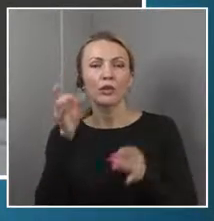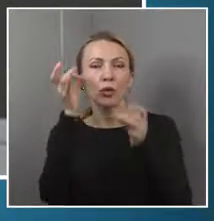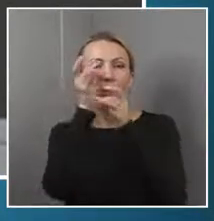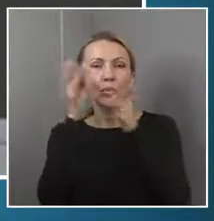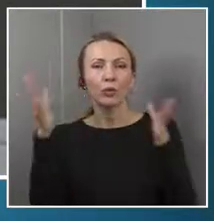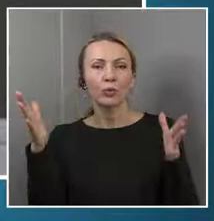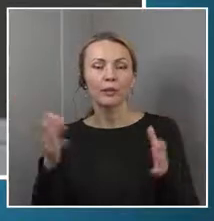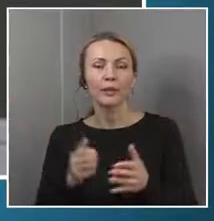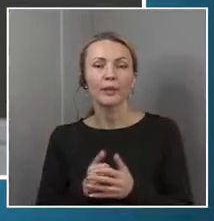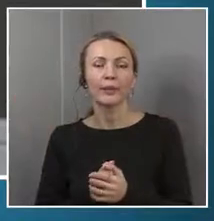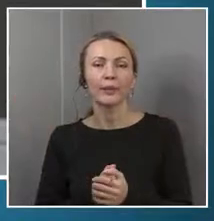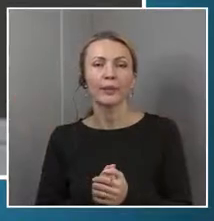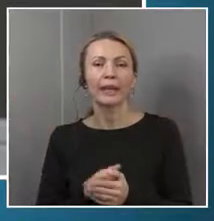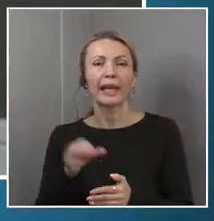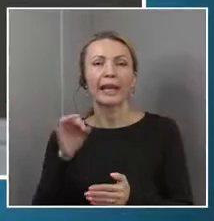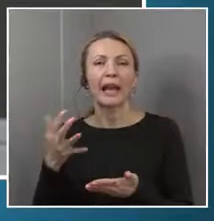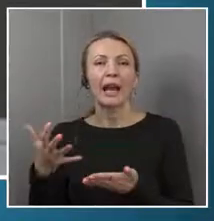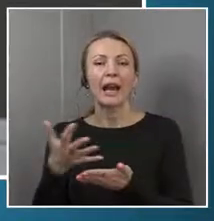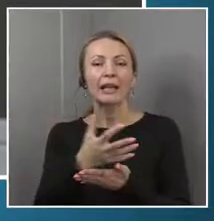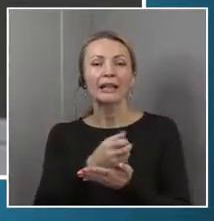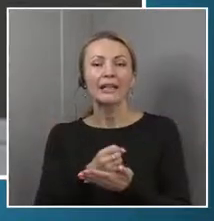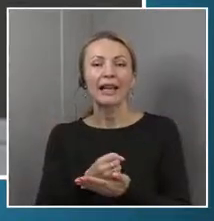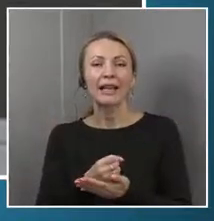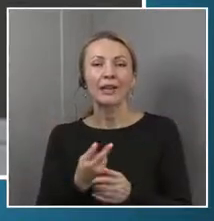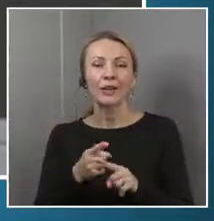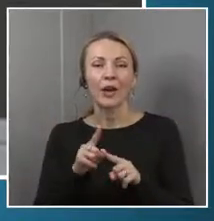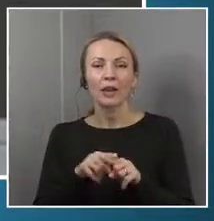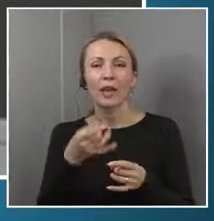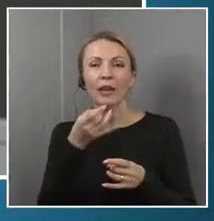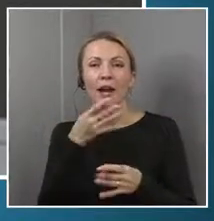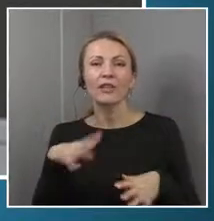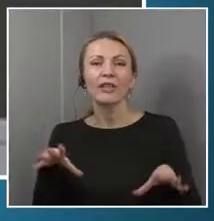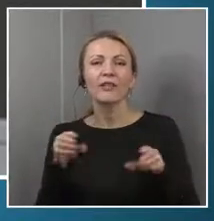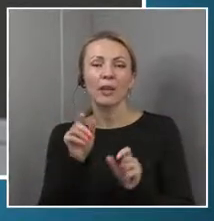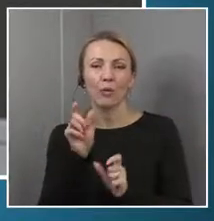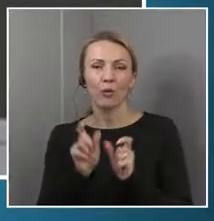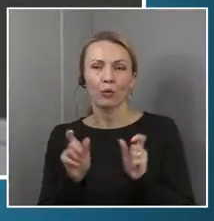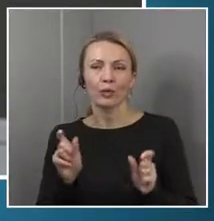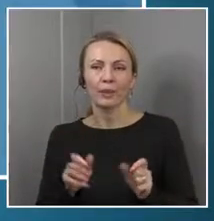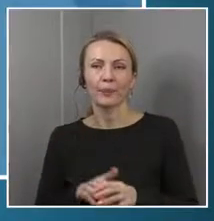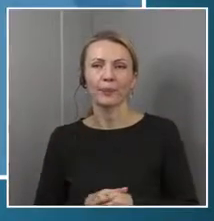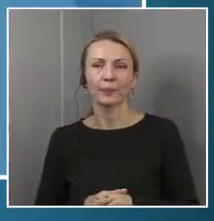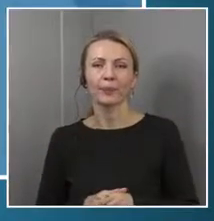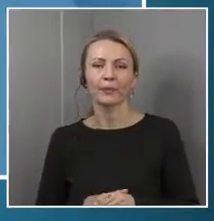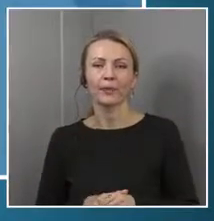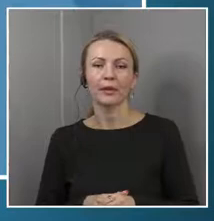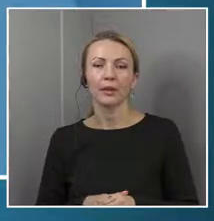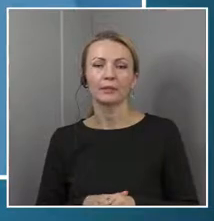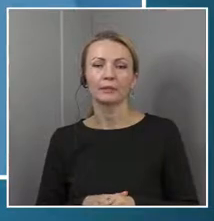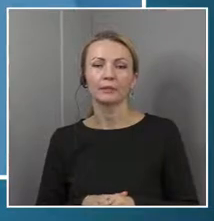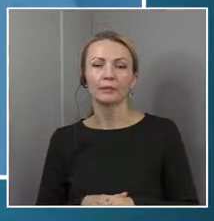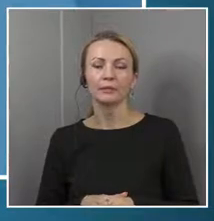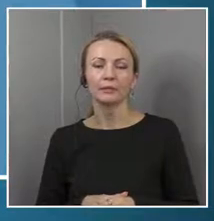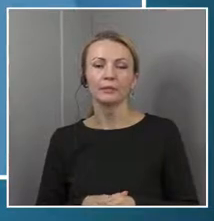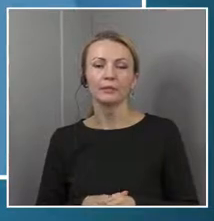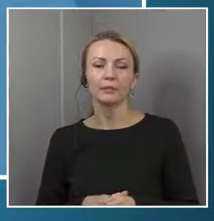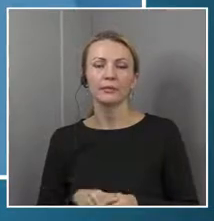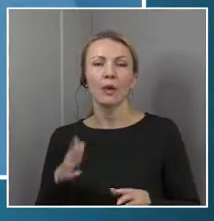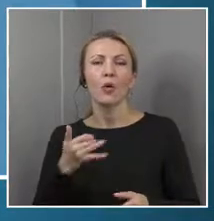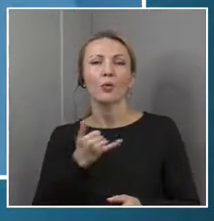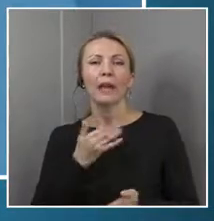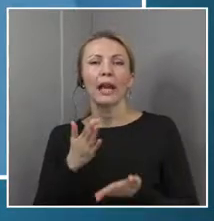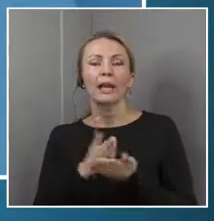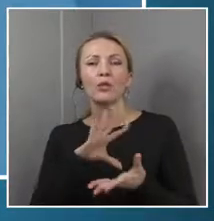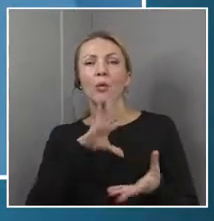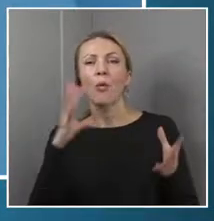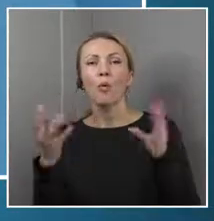because that's something that is part of our human culture, and we are collecting human culture. Thank